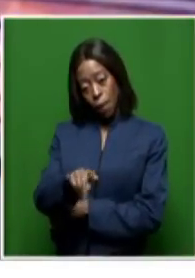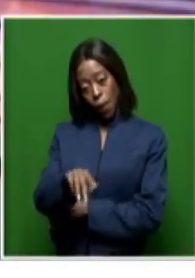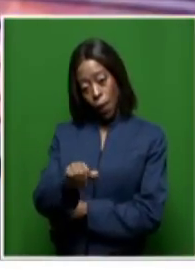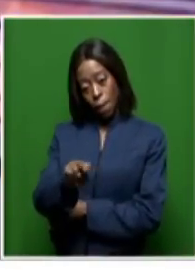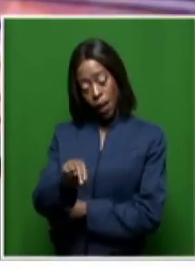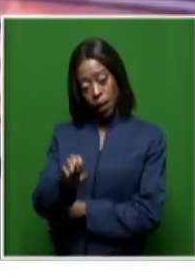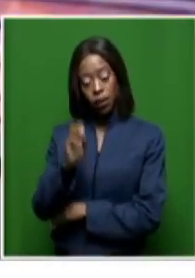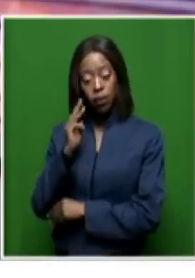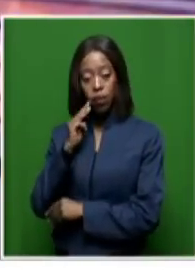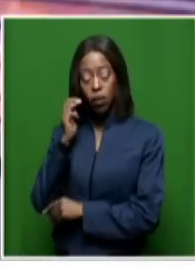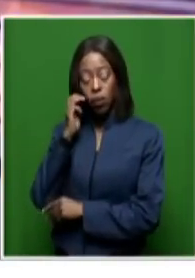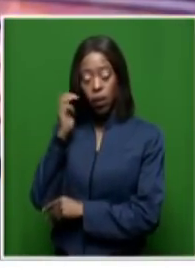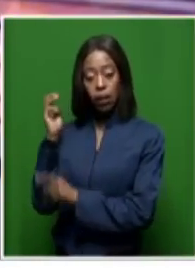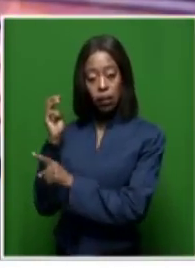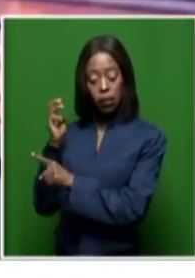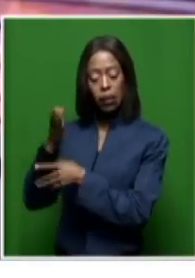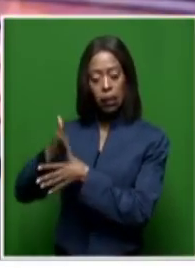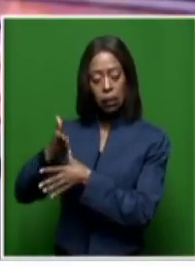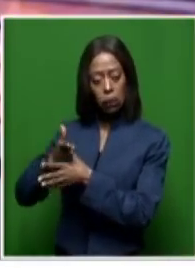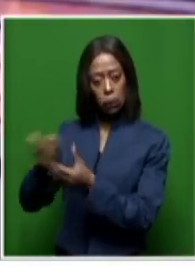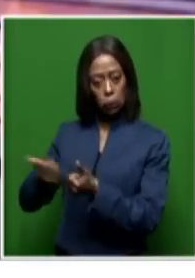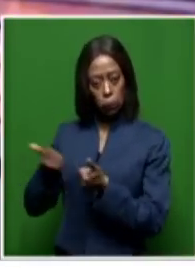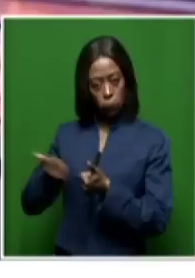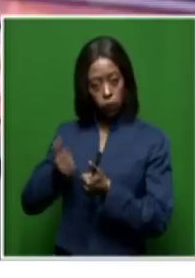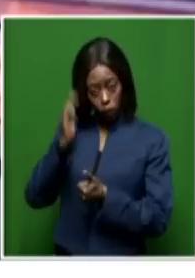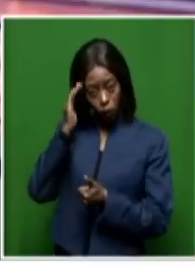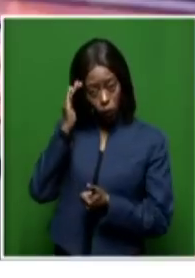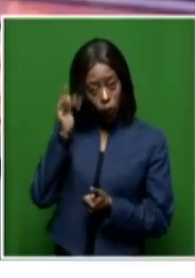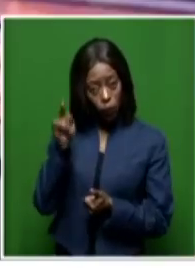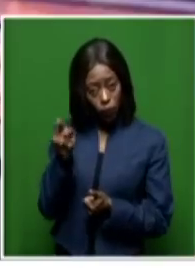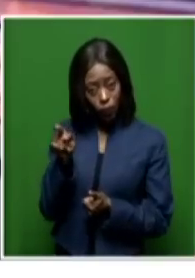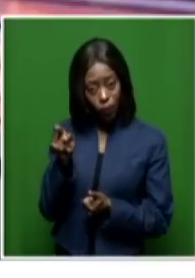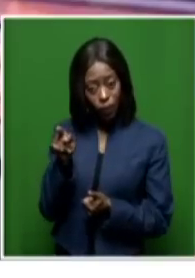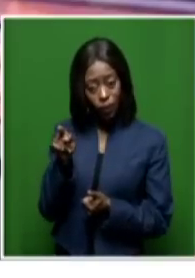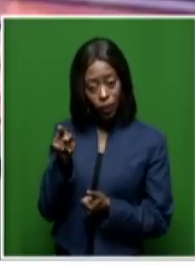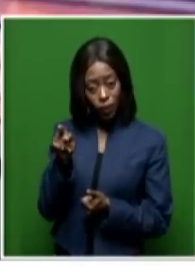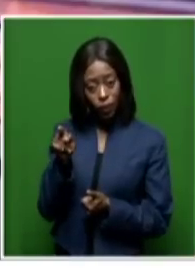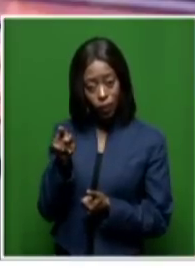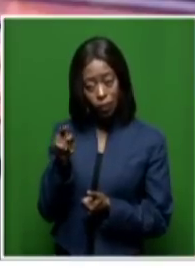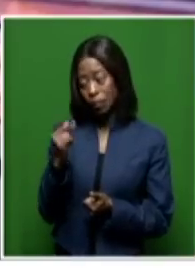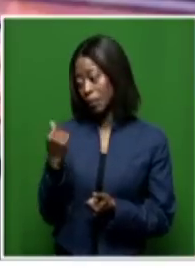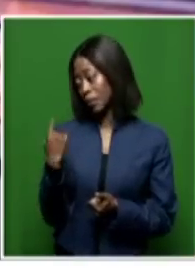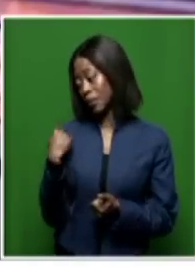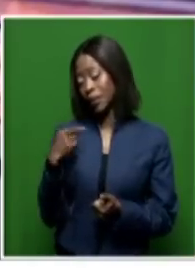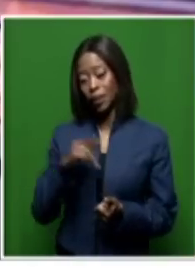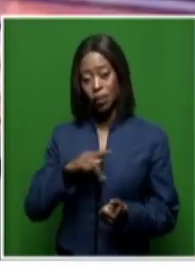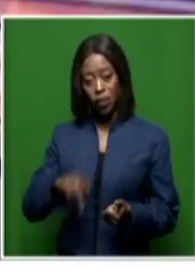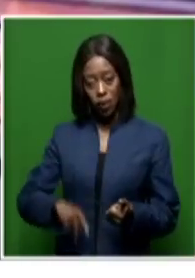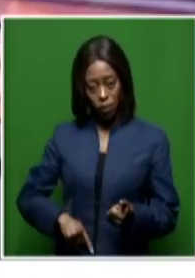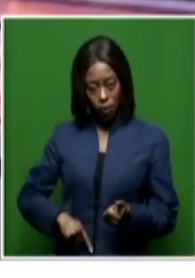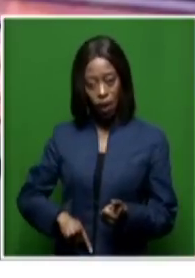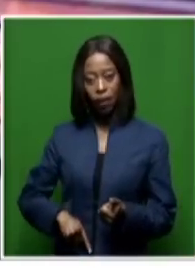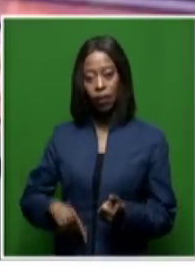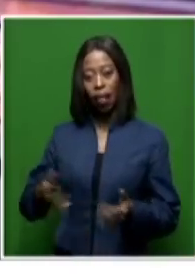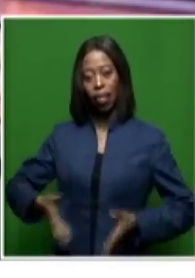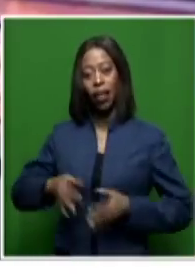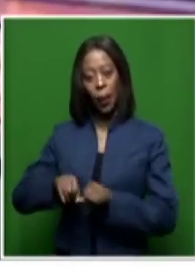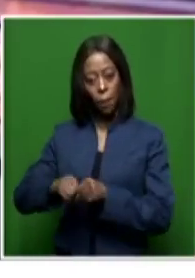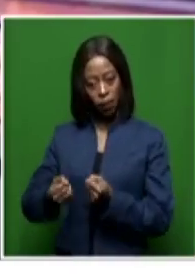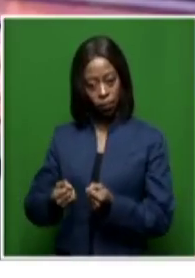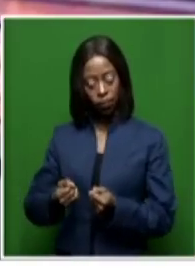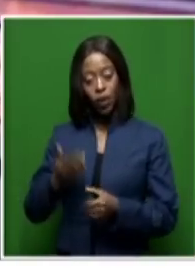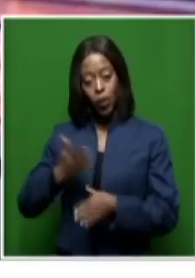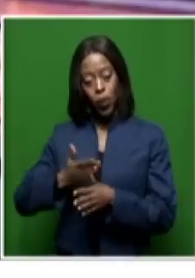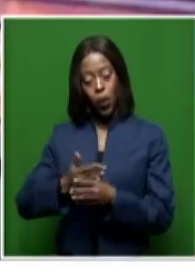as we speak. You know Mabopane is yes, where the president had a breakdown with the train. Mm-hmm. It's back